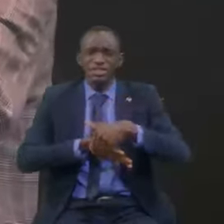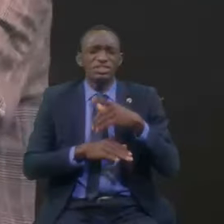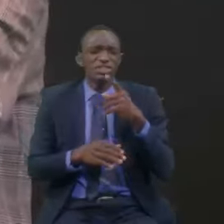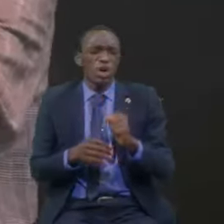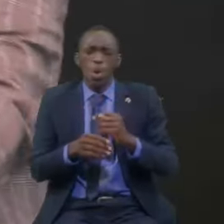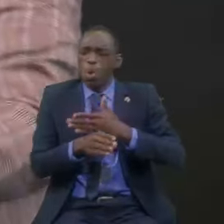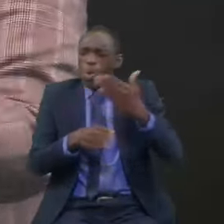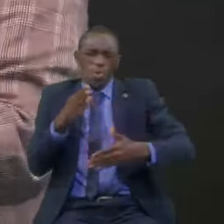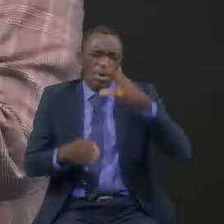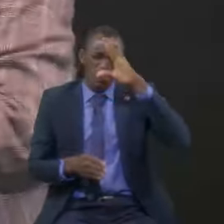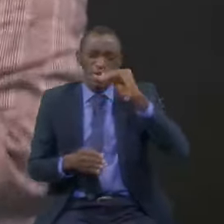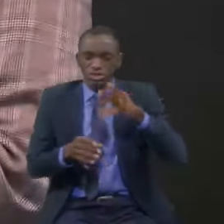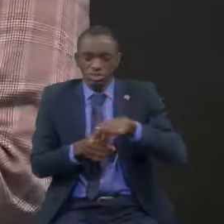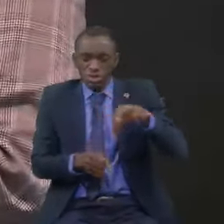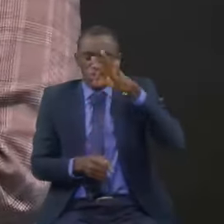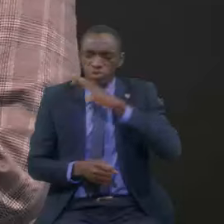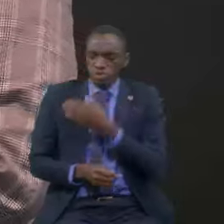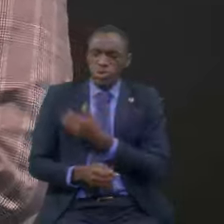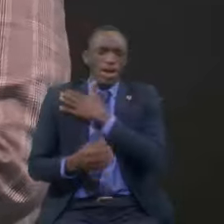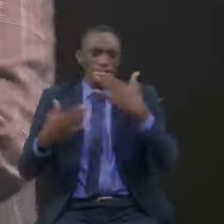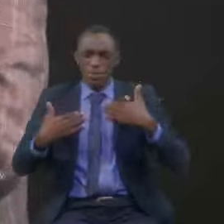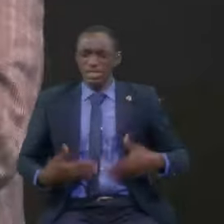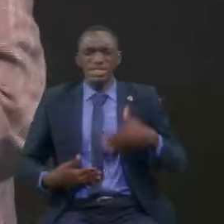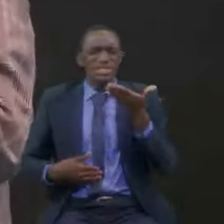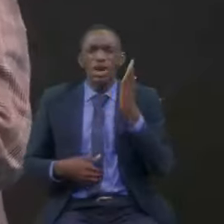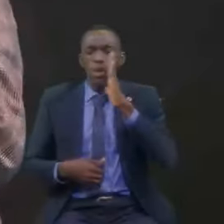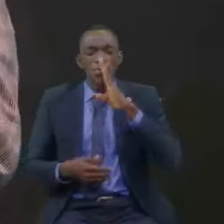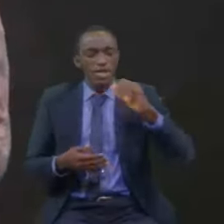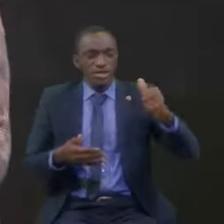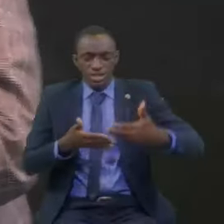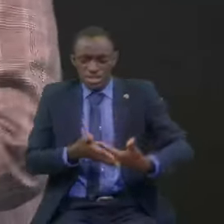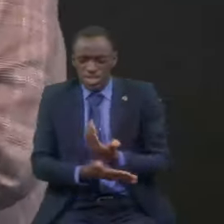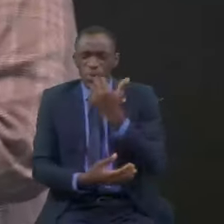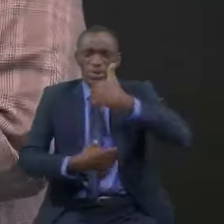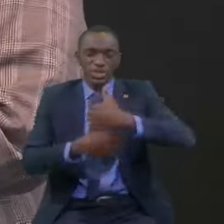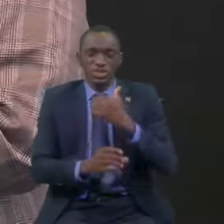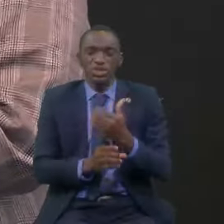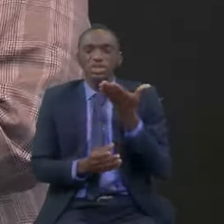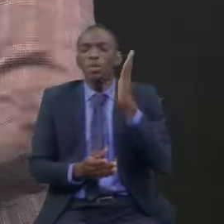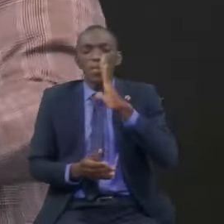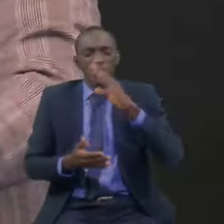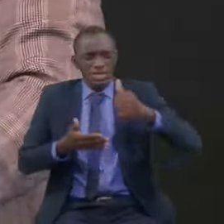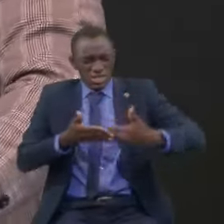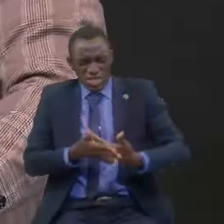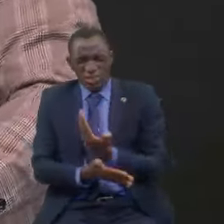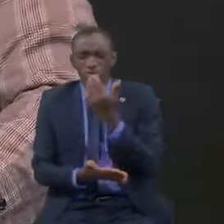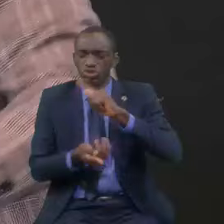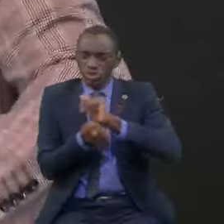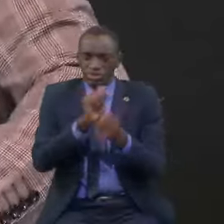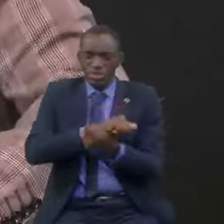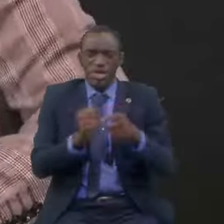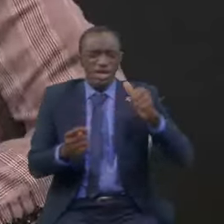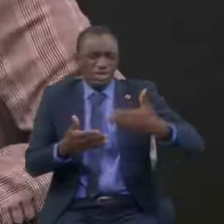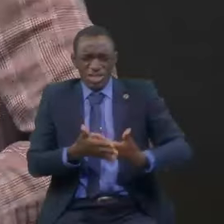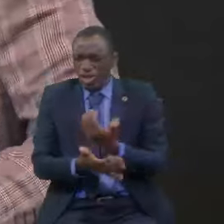body, there'll be a new creation, a new transformation, a new power that will